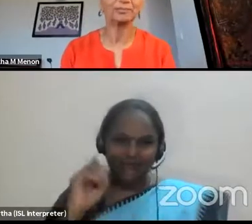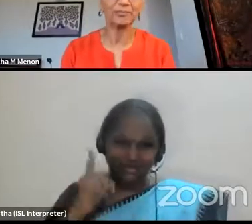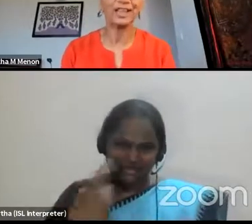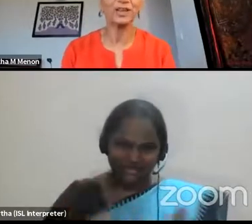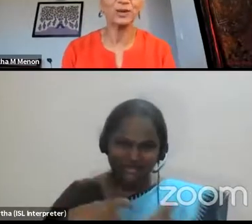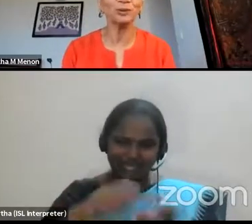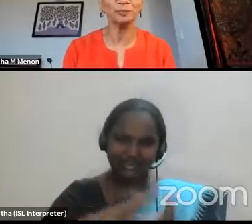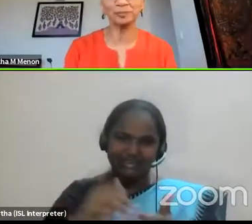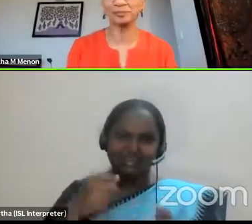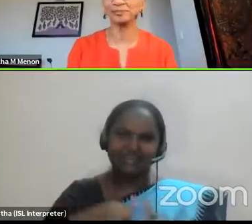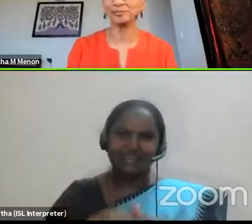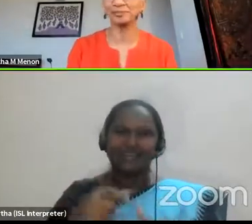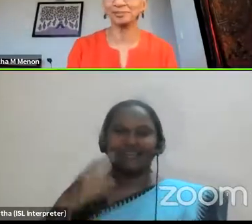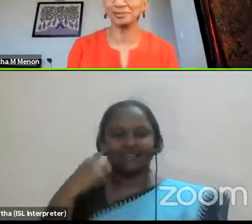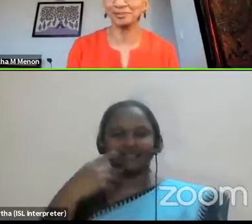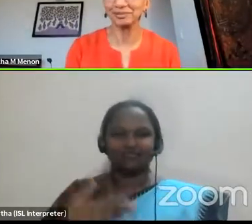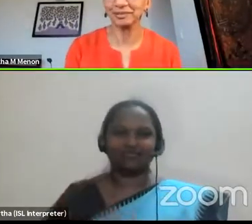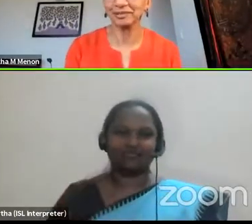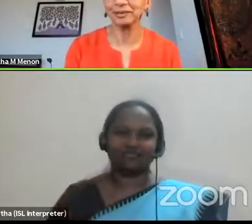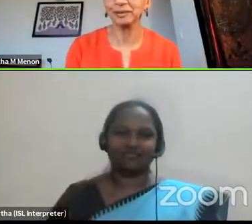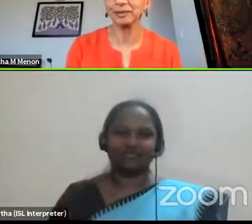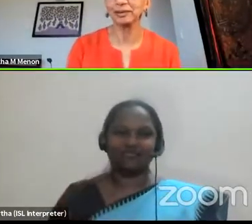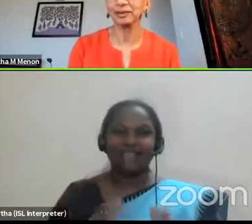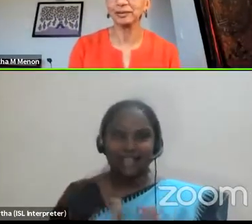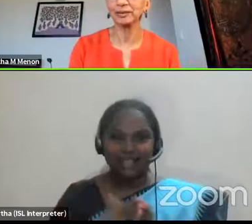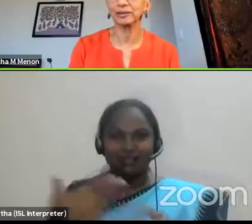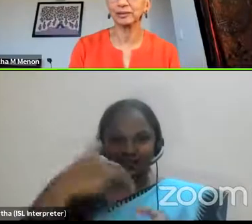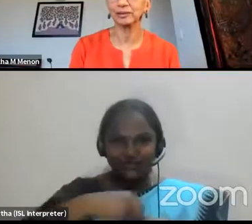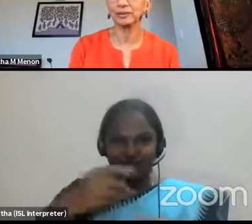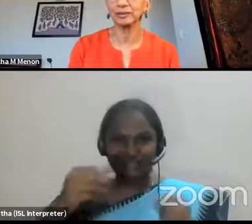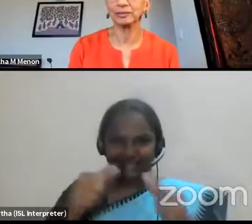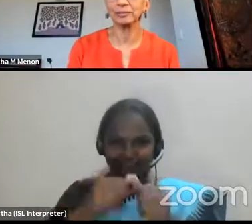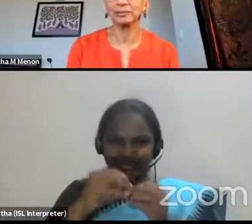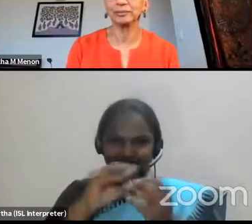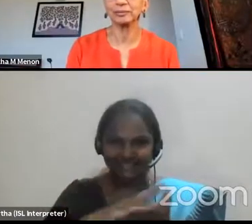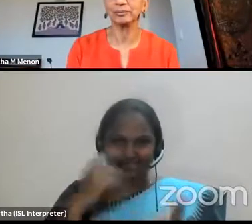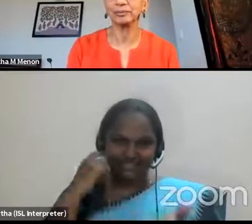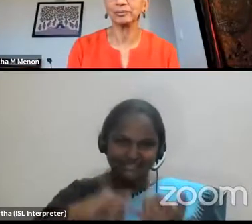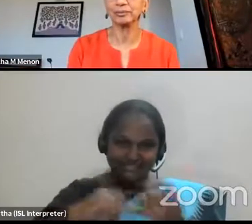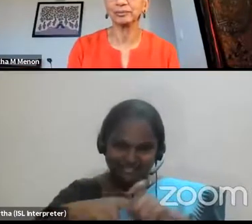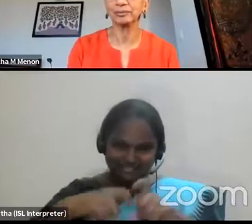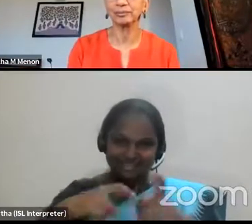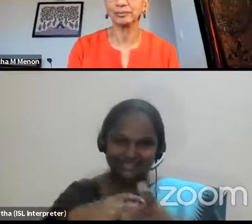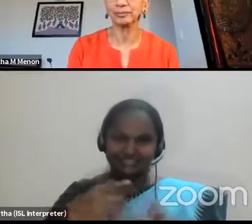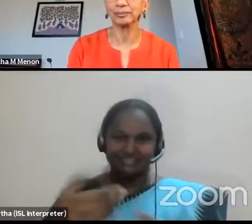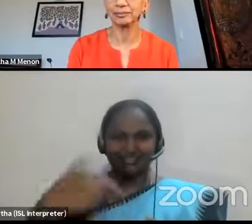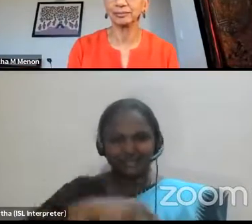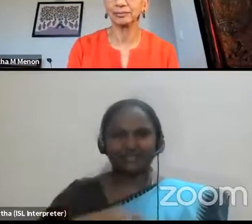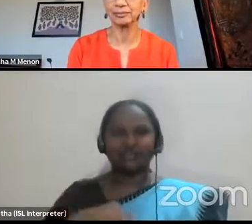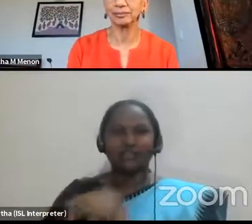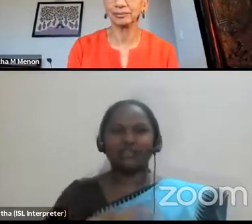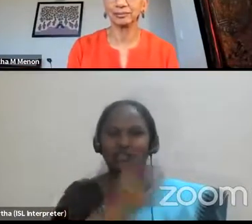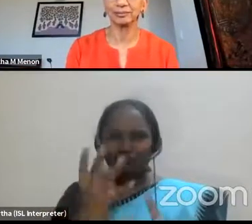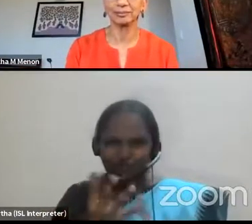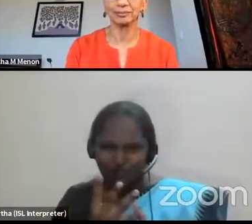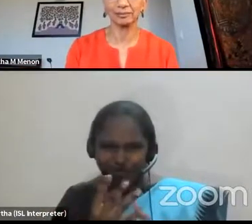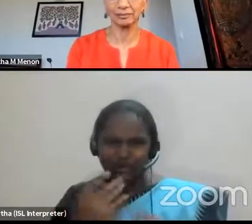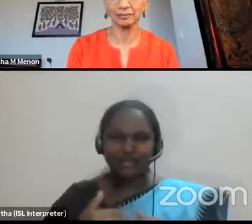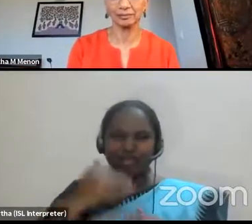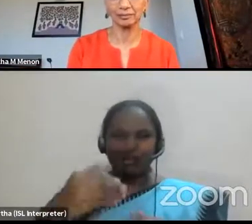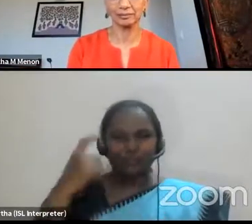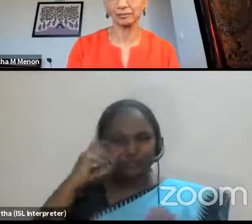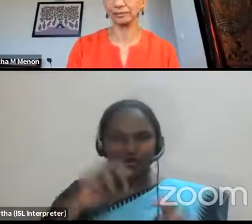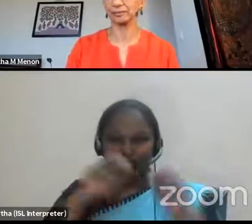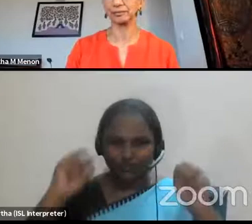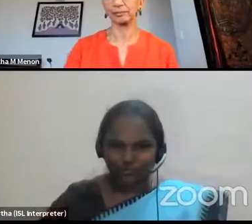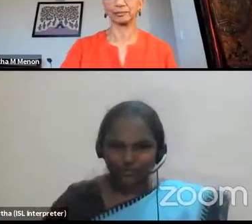you. Thank you. And joining us is Abhishek Poddar. Abhishek is the force behind the upcoming Museum